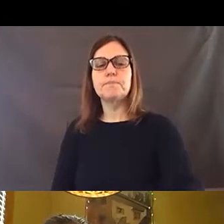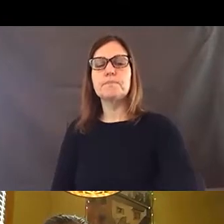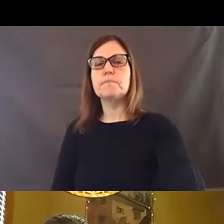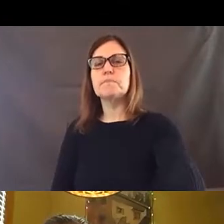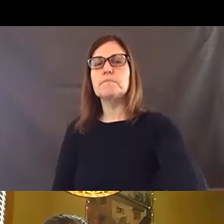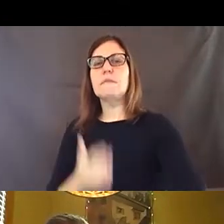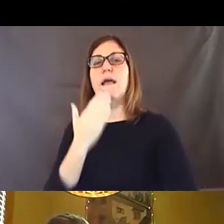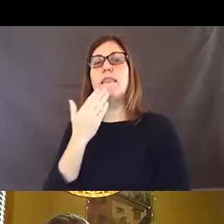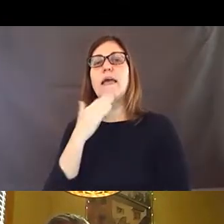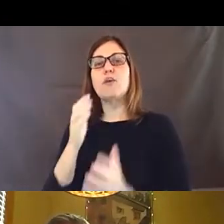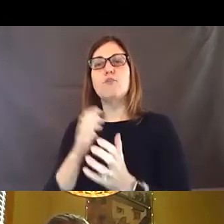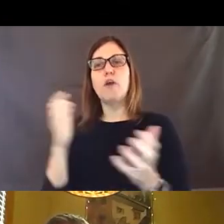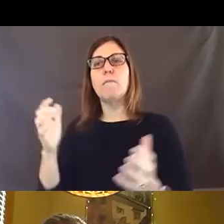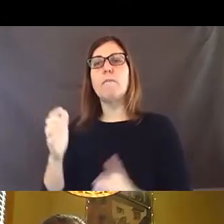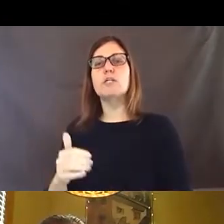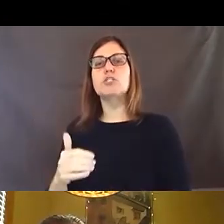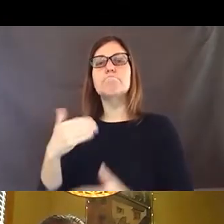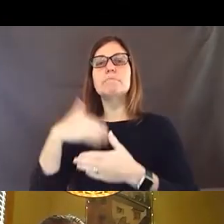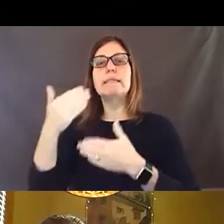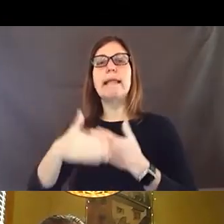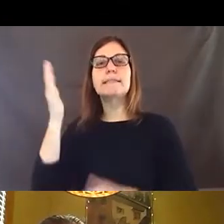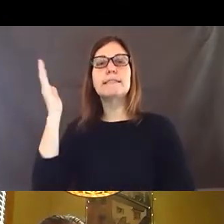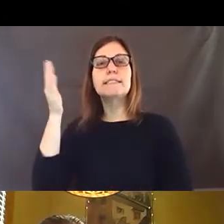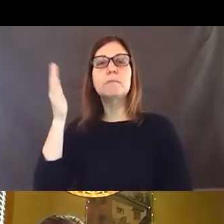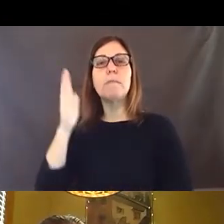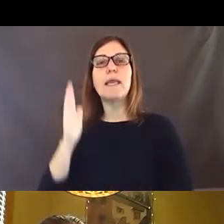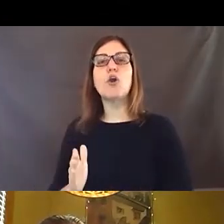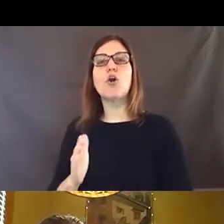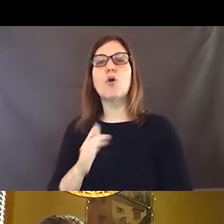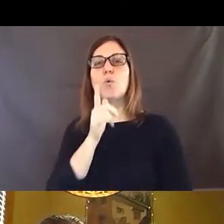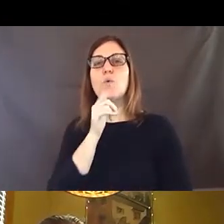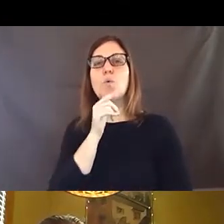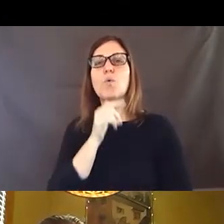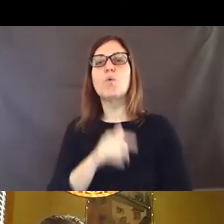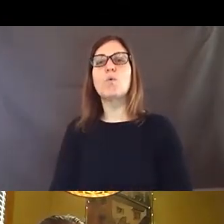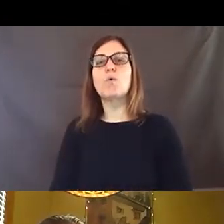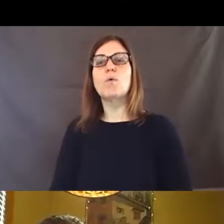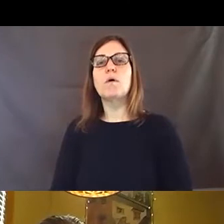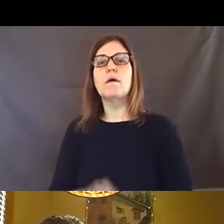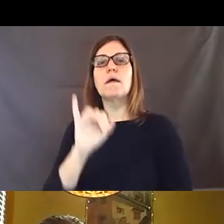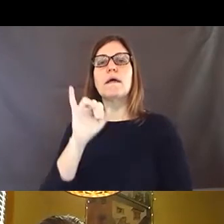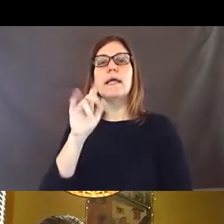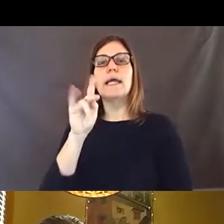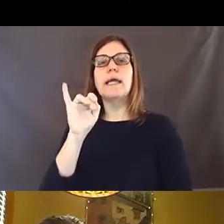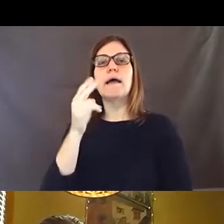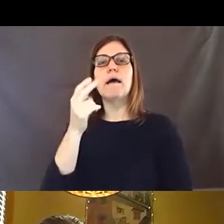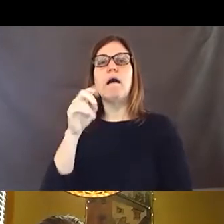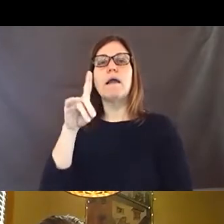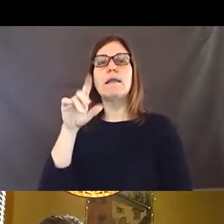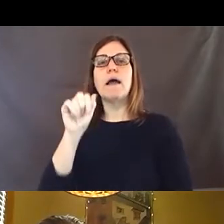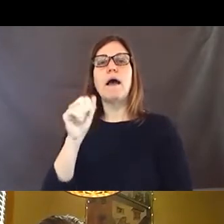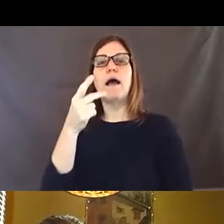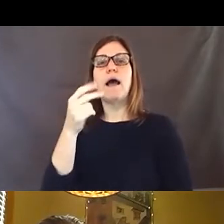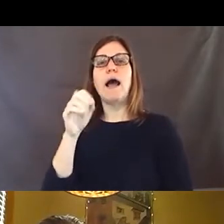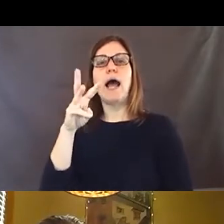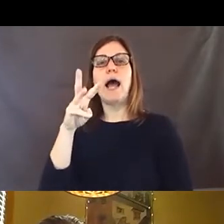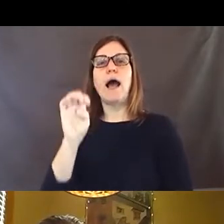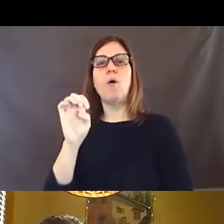Thank you very much. Next speaker I have is Ikahana Hau Makina.